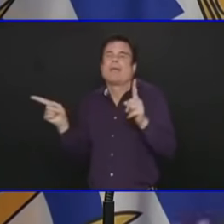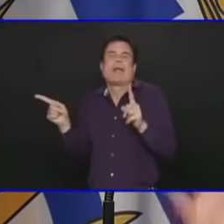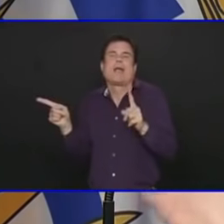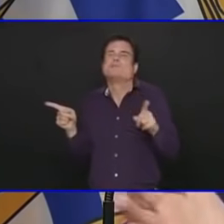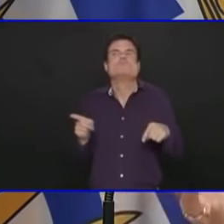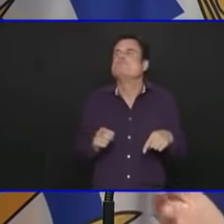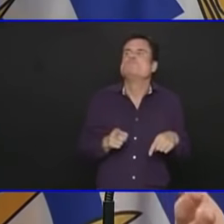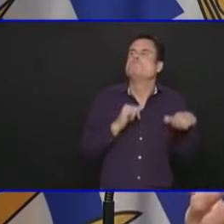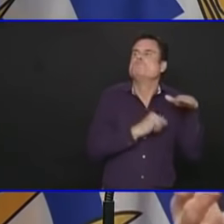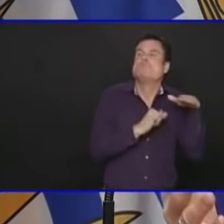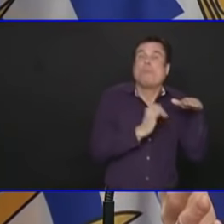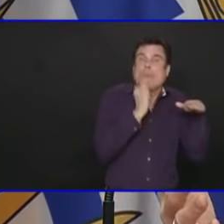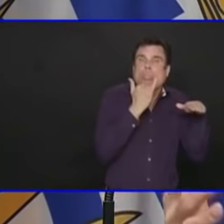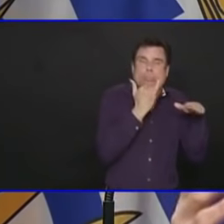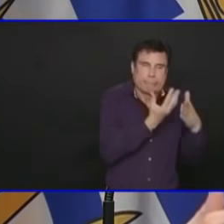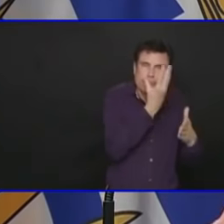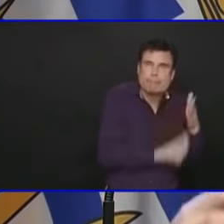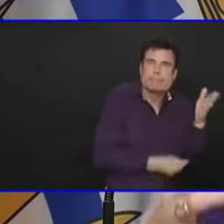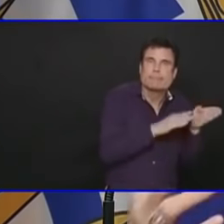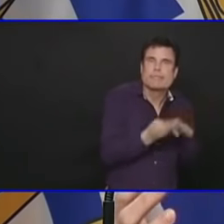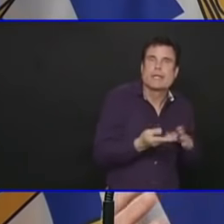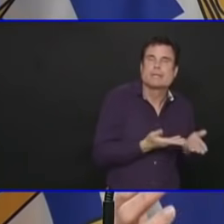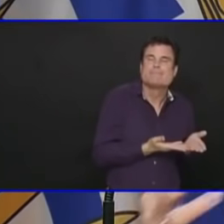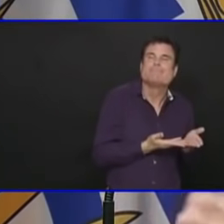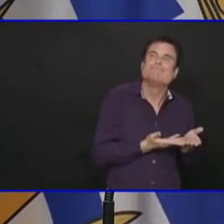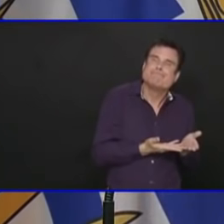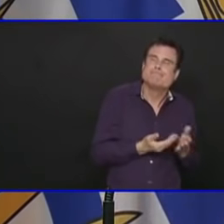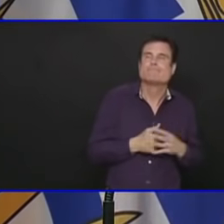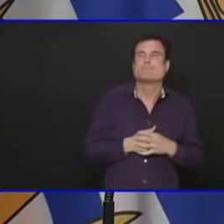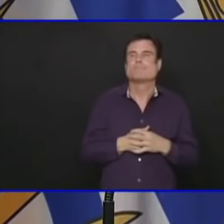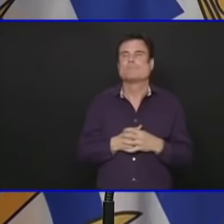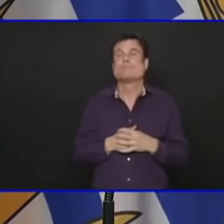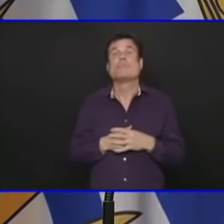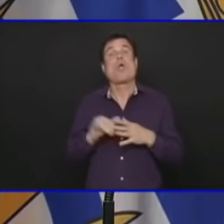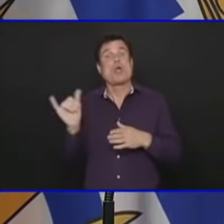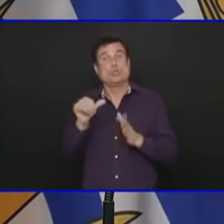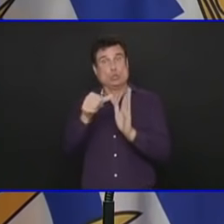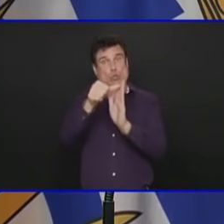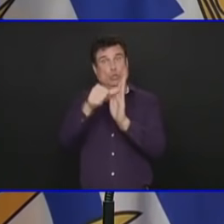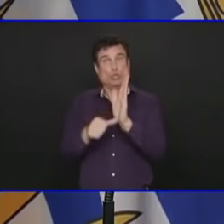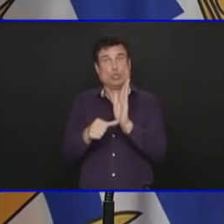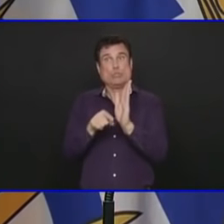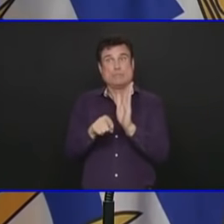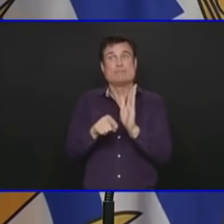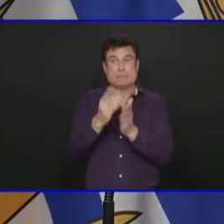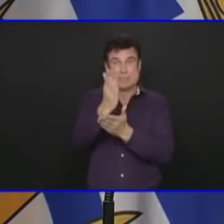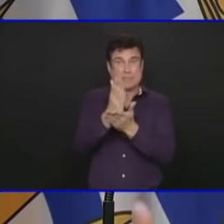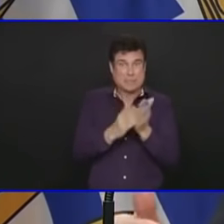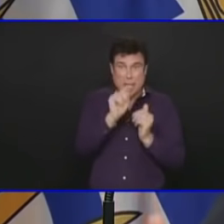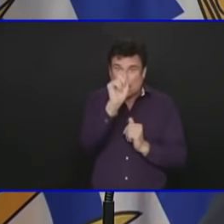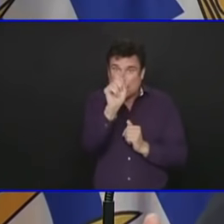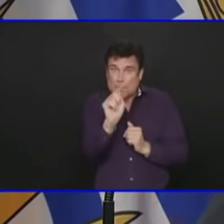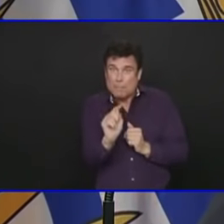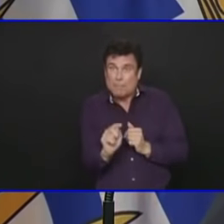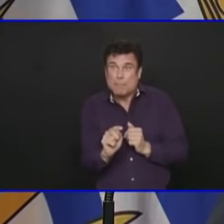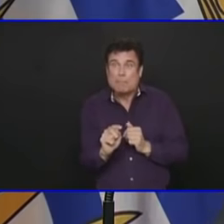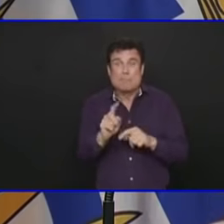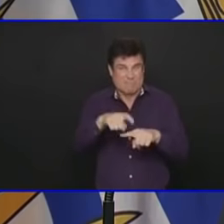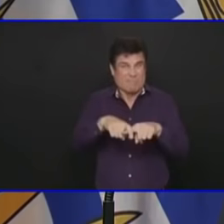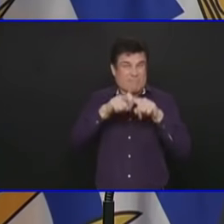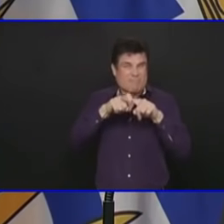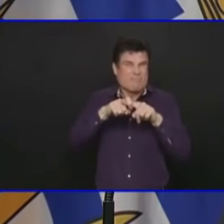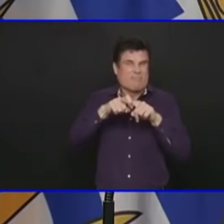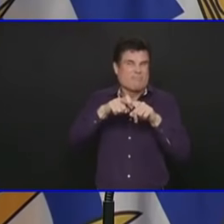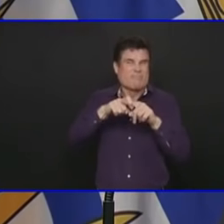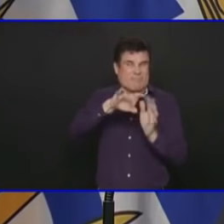time. And I must say, it is because we have protected our healthcare system that we've enabled that. So what we do is we get